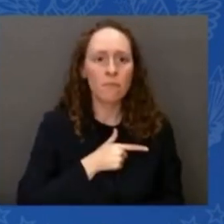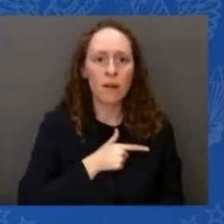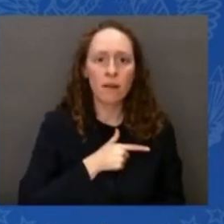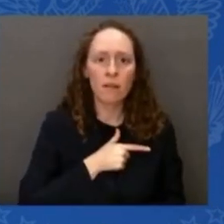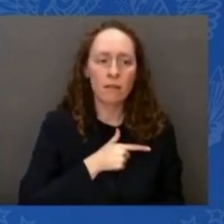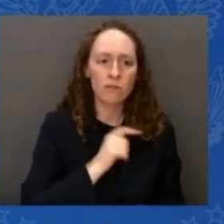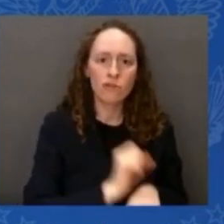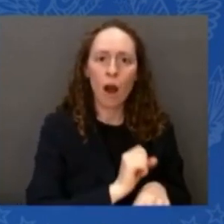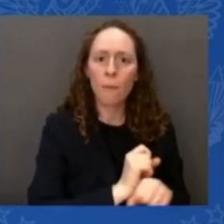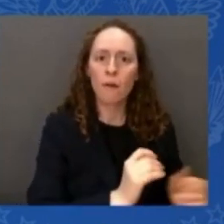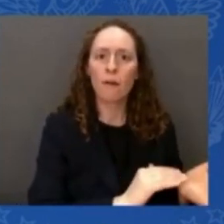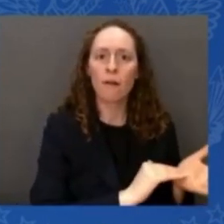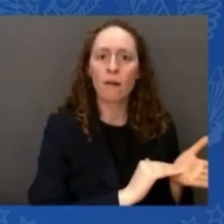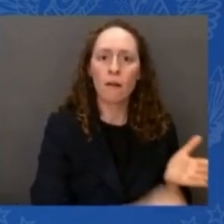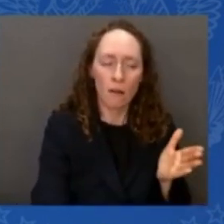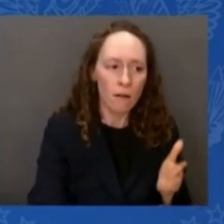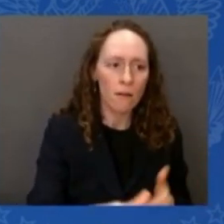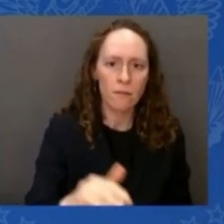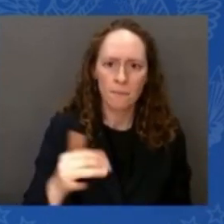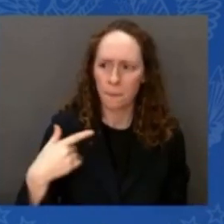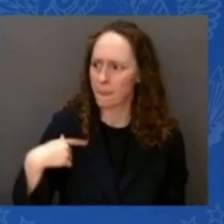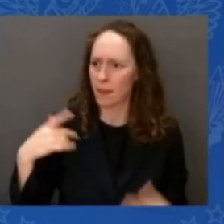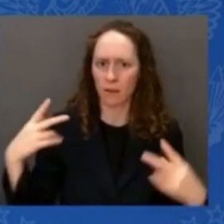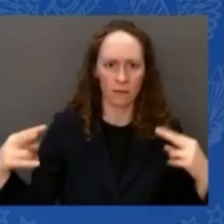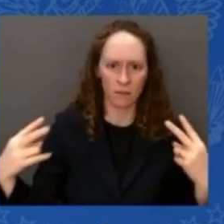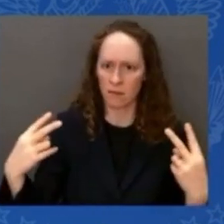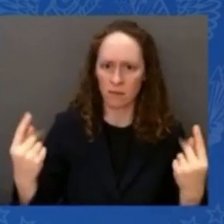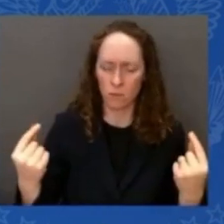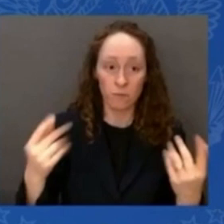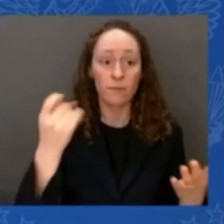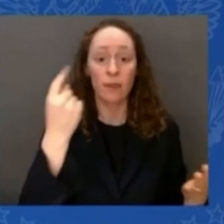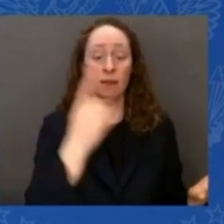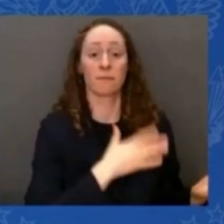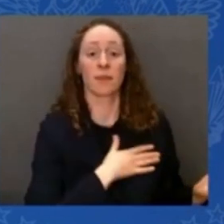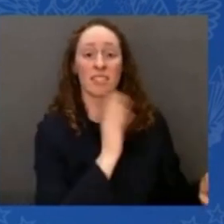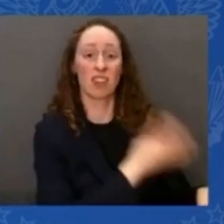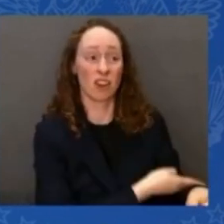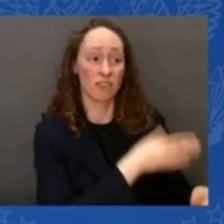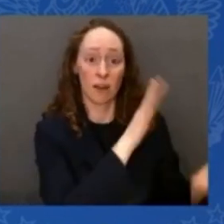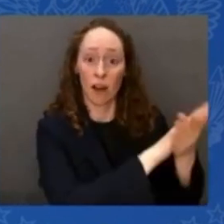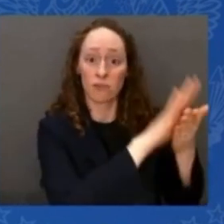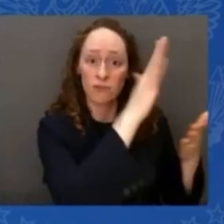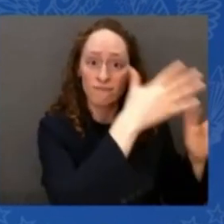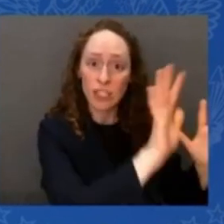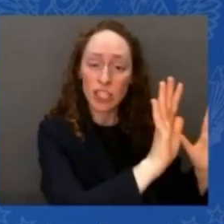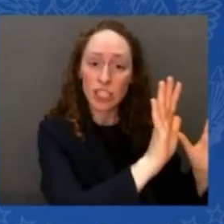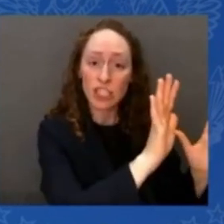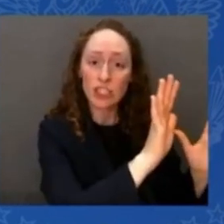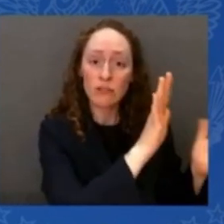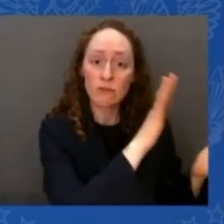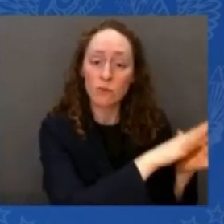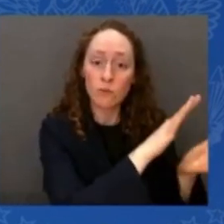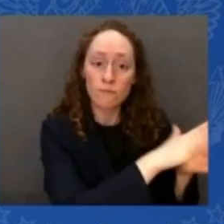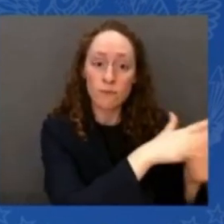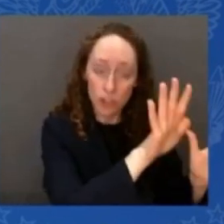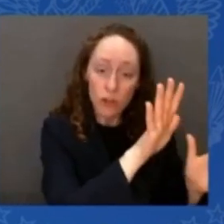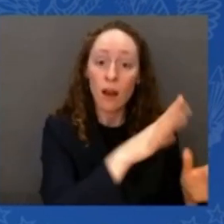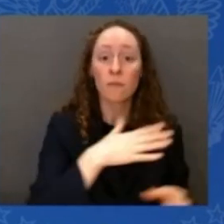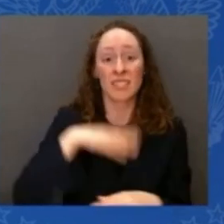college. My son had just finished his first year of college. So we're a family with no income and no health